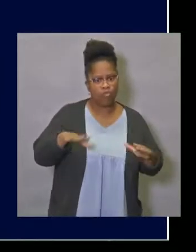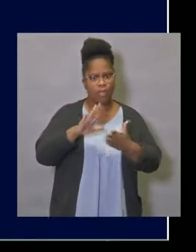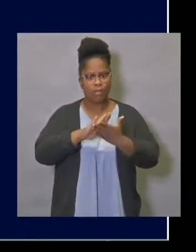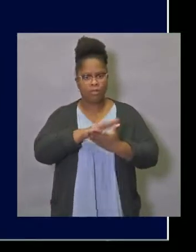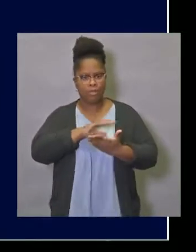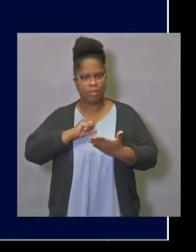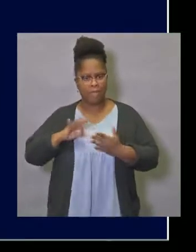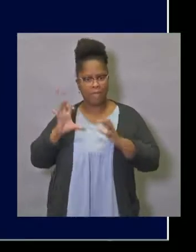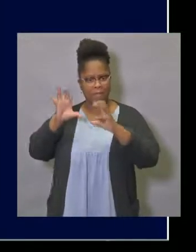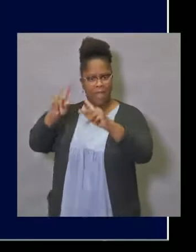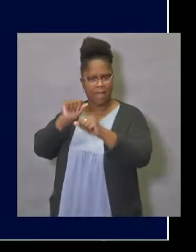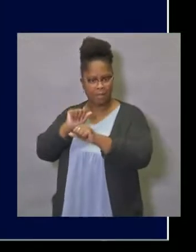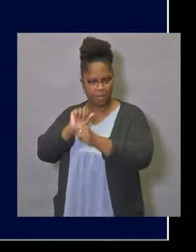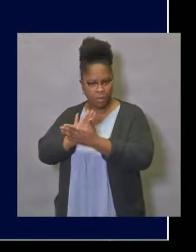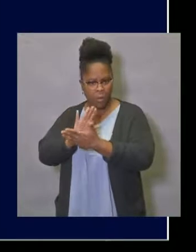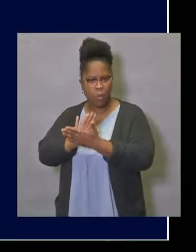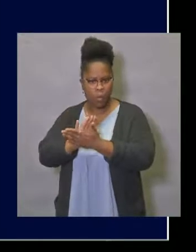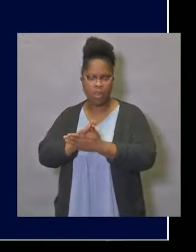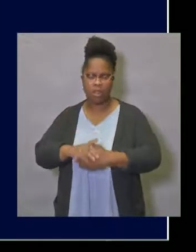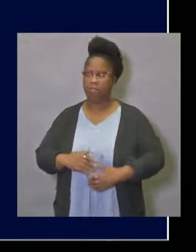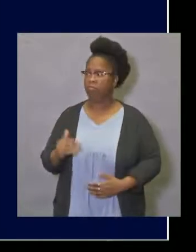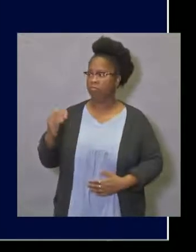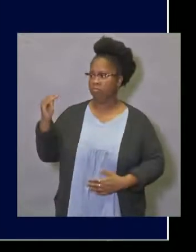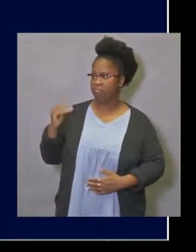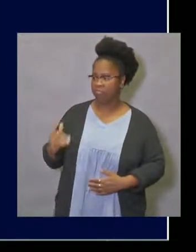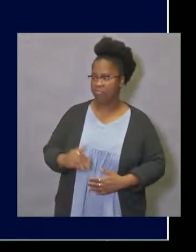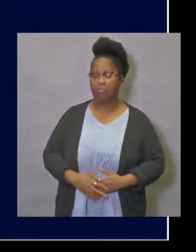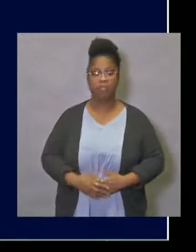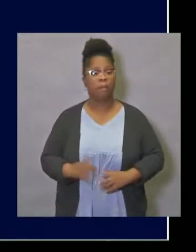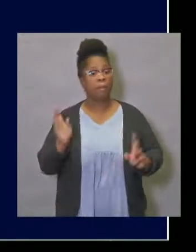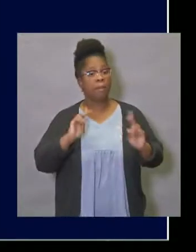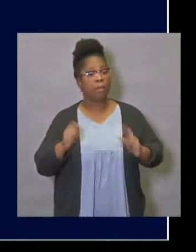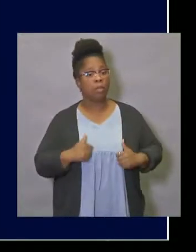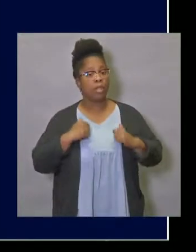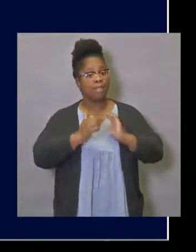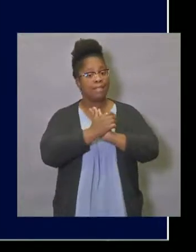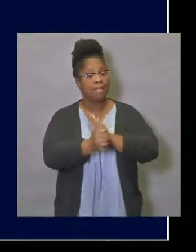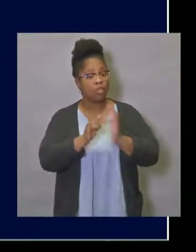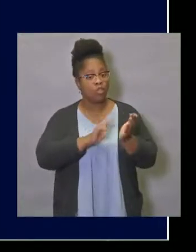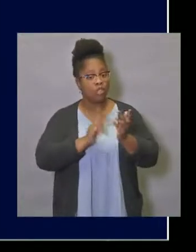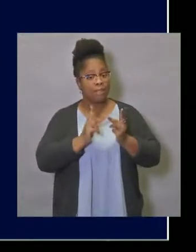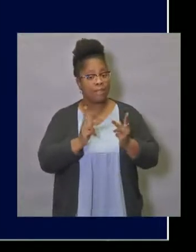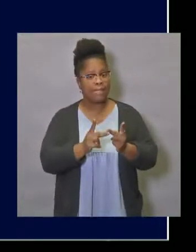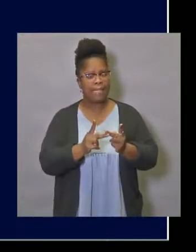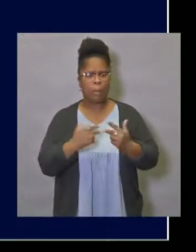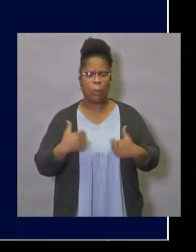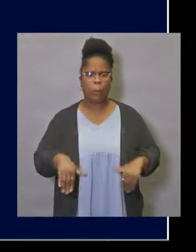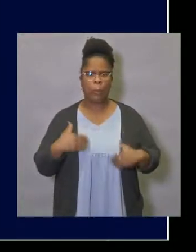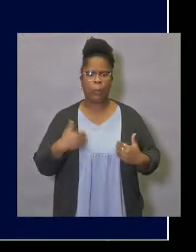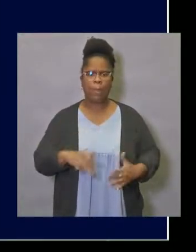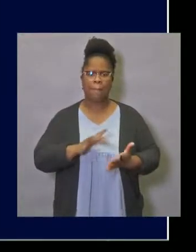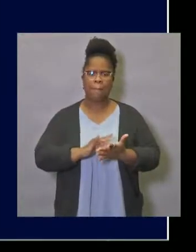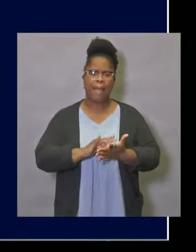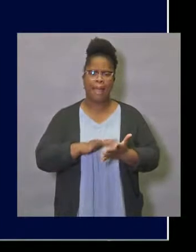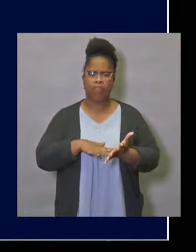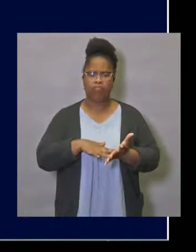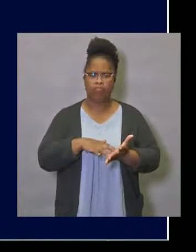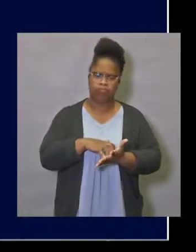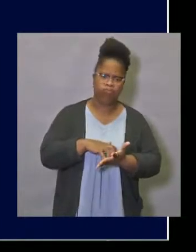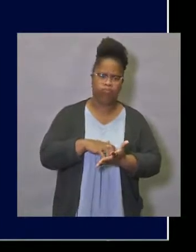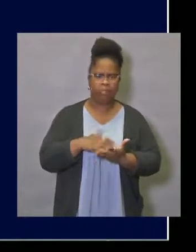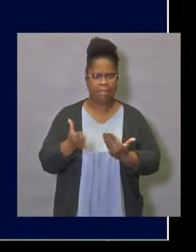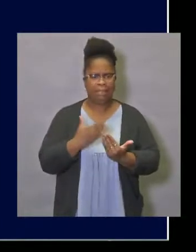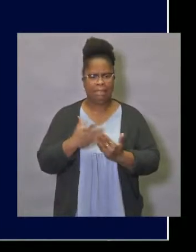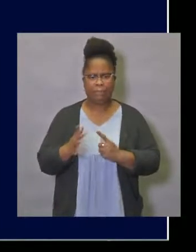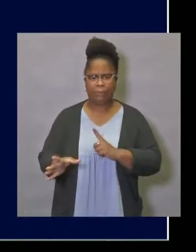Next slide. People who live in our skilled nursing facilities are amongst the most medically fragile, and therefore they're at great